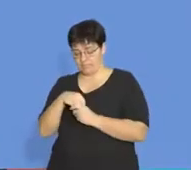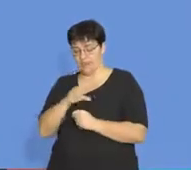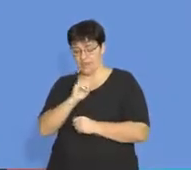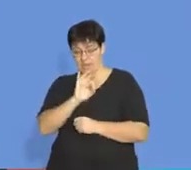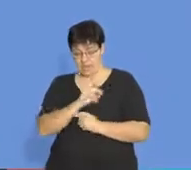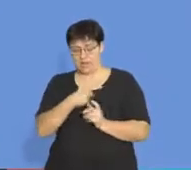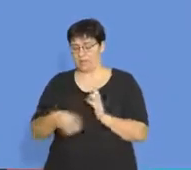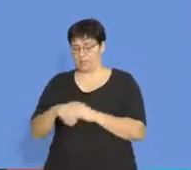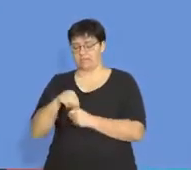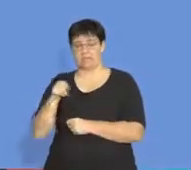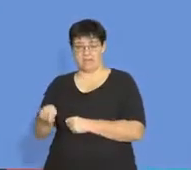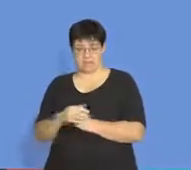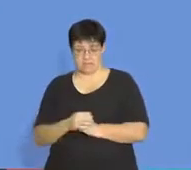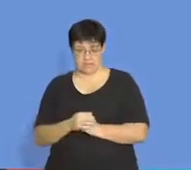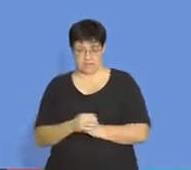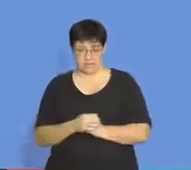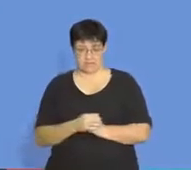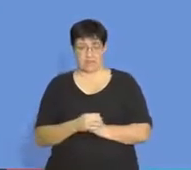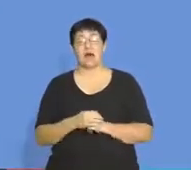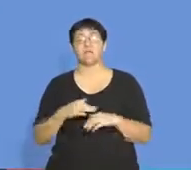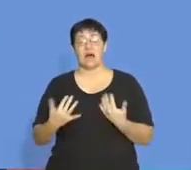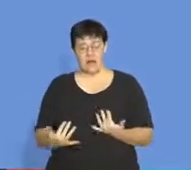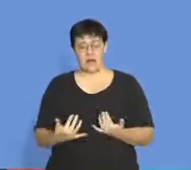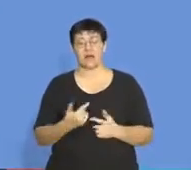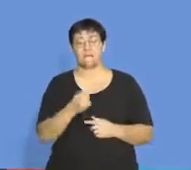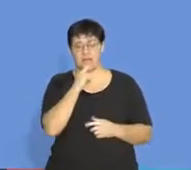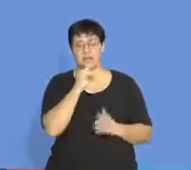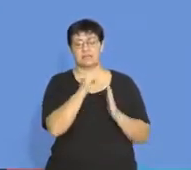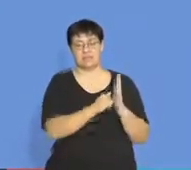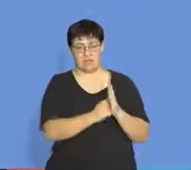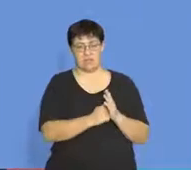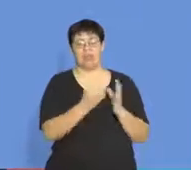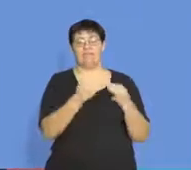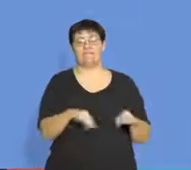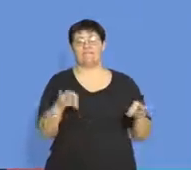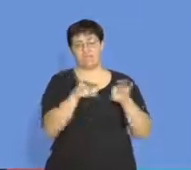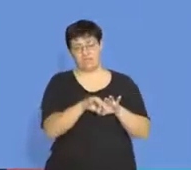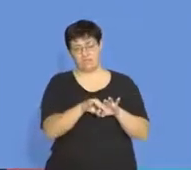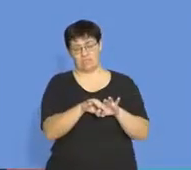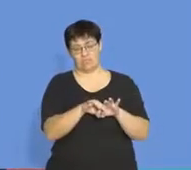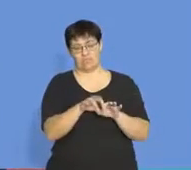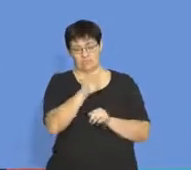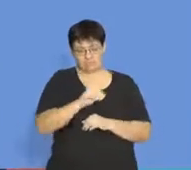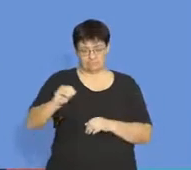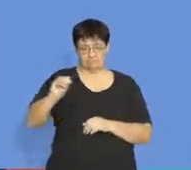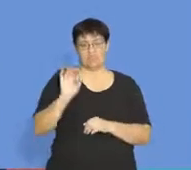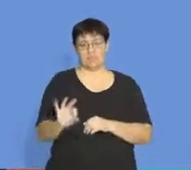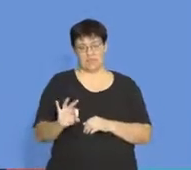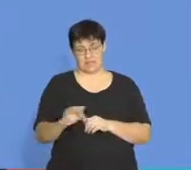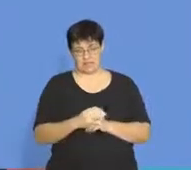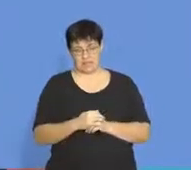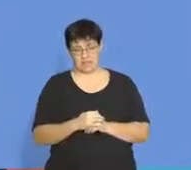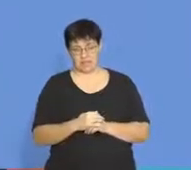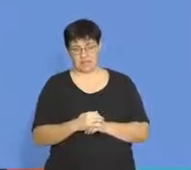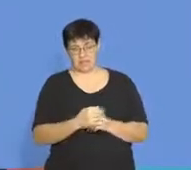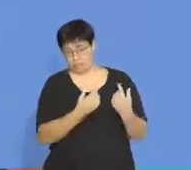it. You will solve. There will be where you then say substitute the values into equation 3.